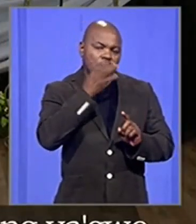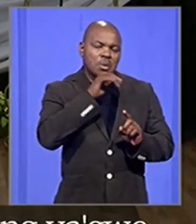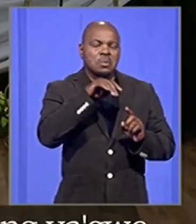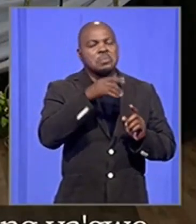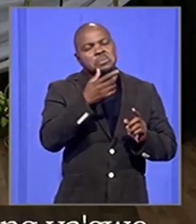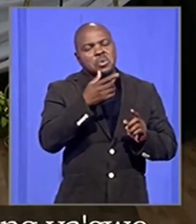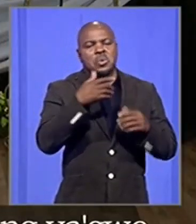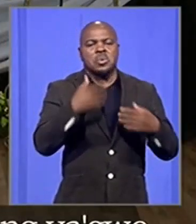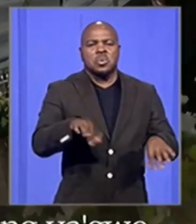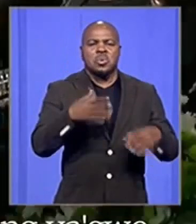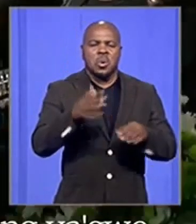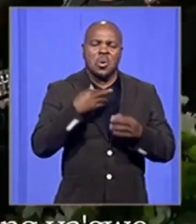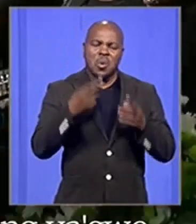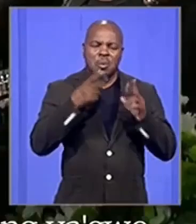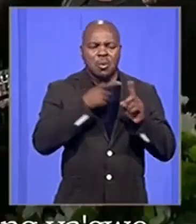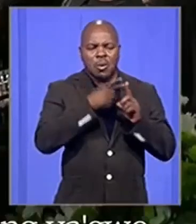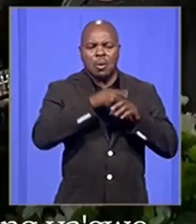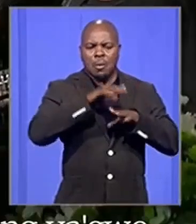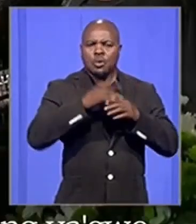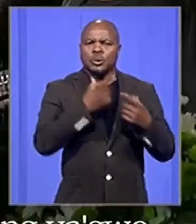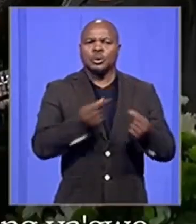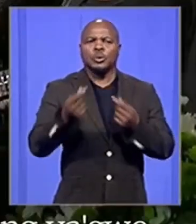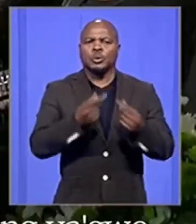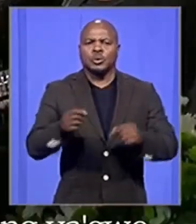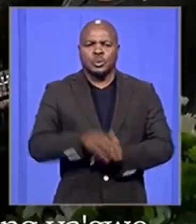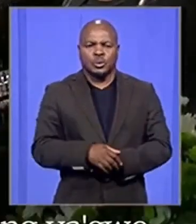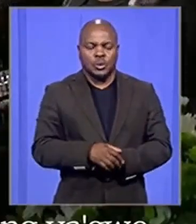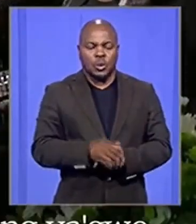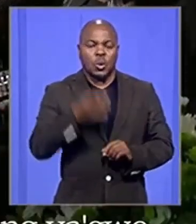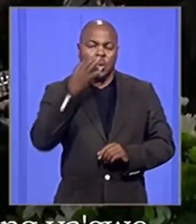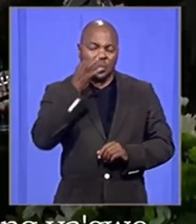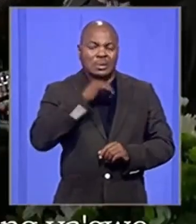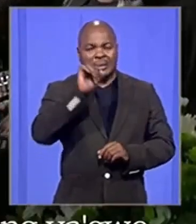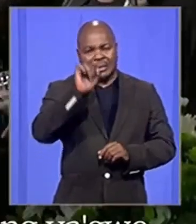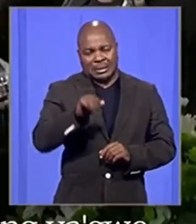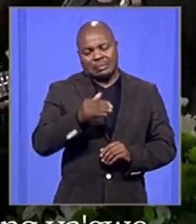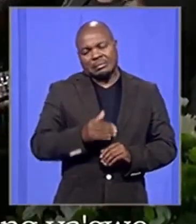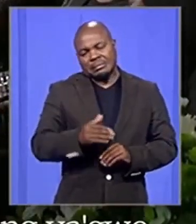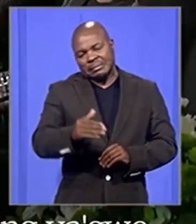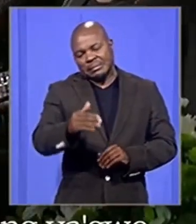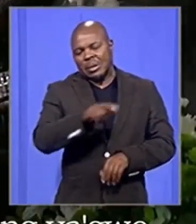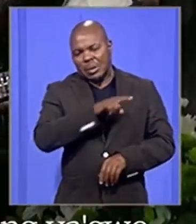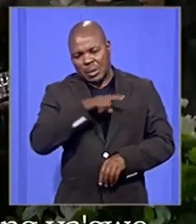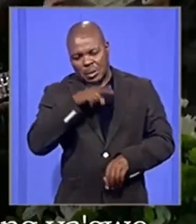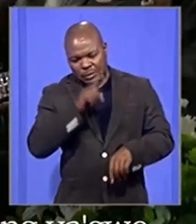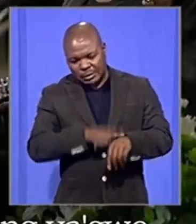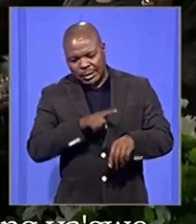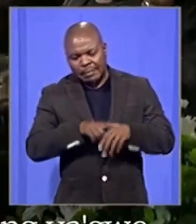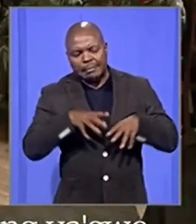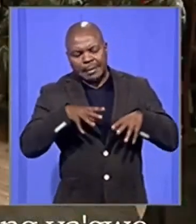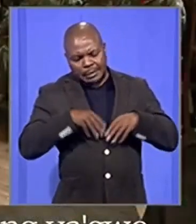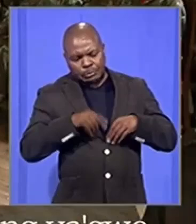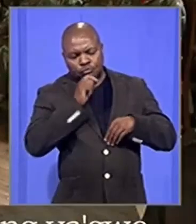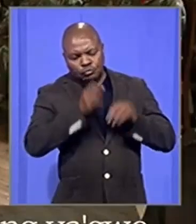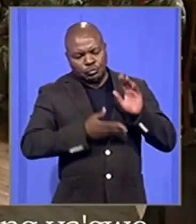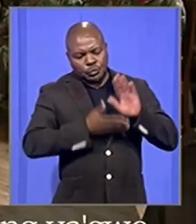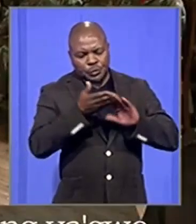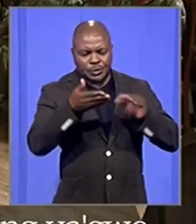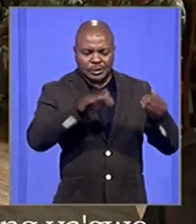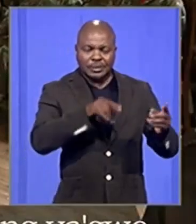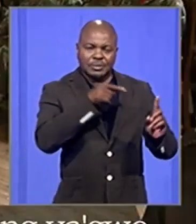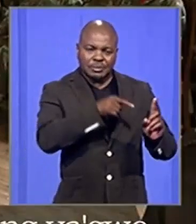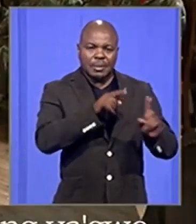go tswa mo go morwa rragwe. A re le fa tota go tlile go tsaya sebaka go amogela ka mokgwa yo a tlhokafetseng ka teng ba itumelela